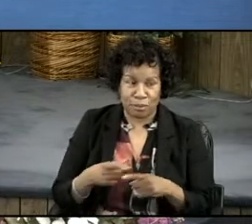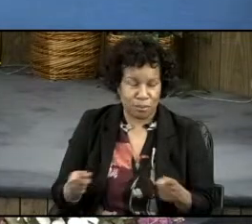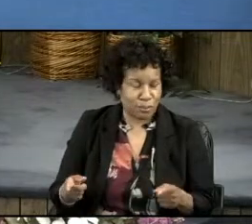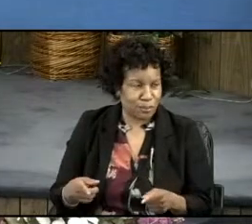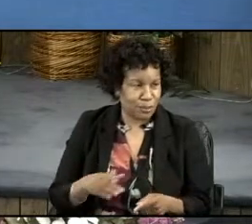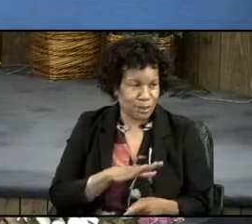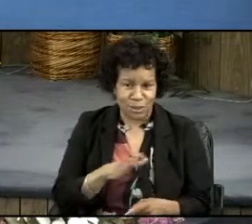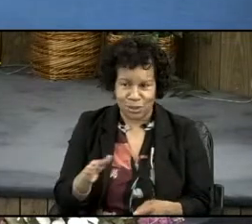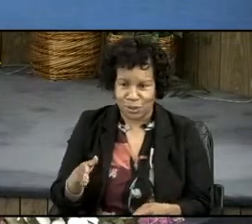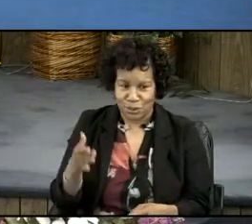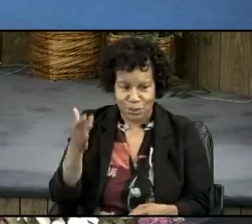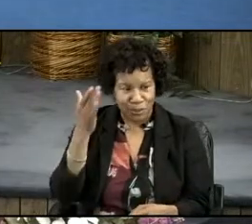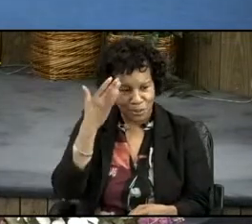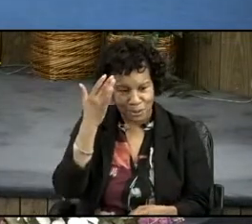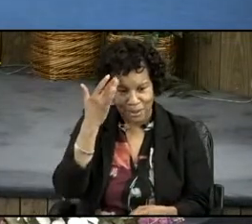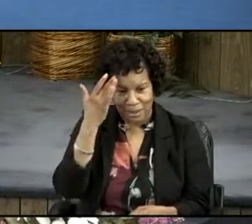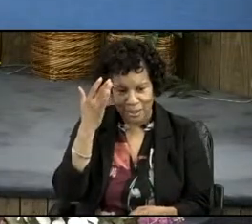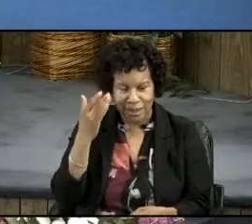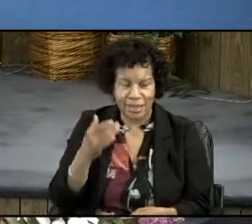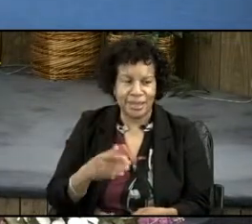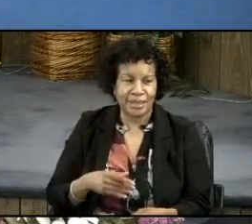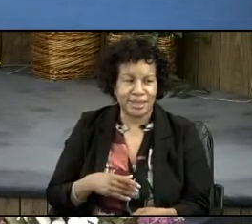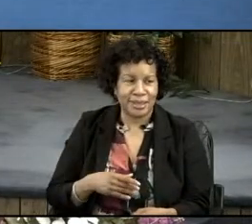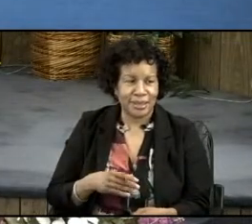there's all these reasons